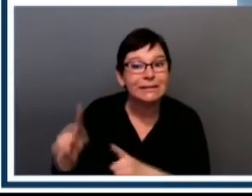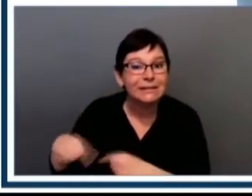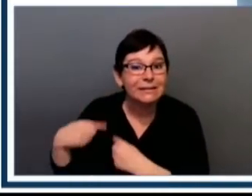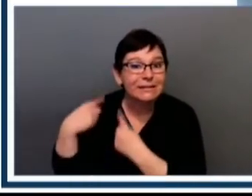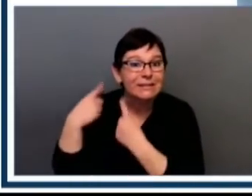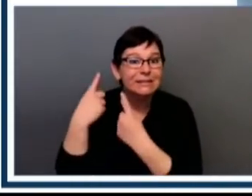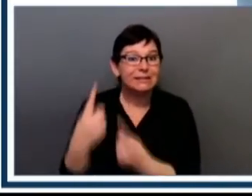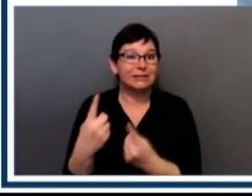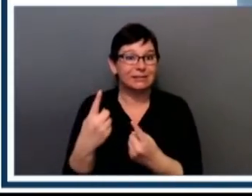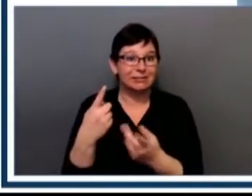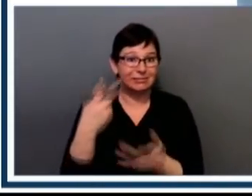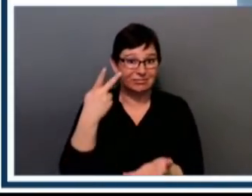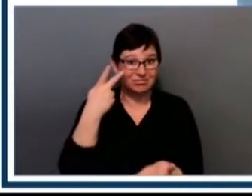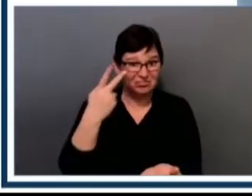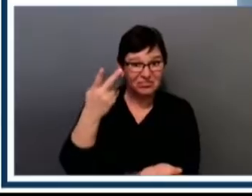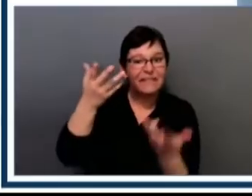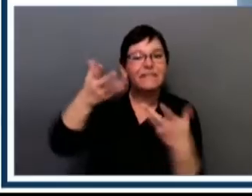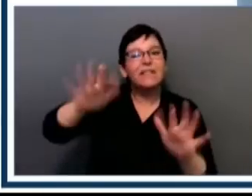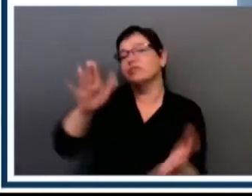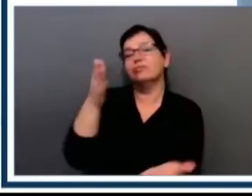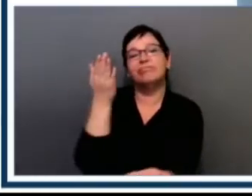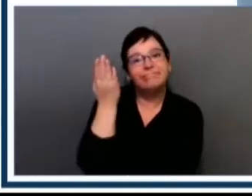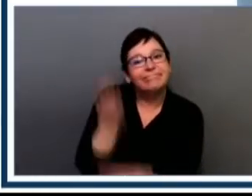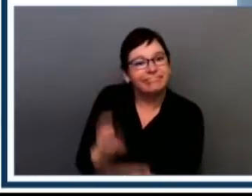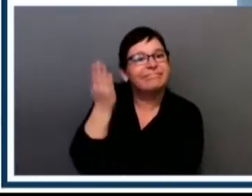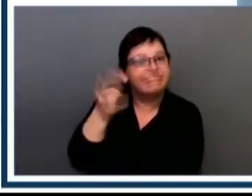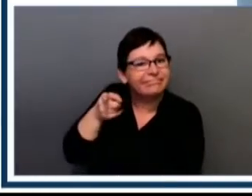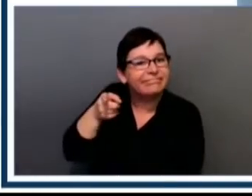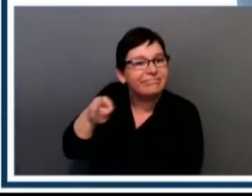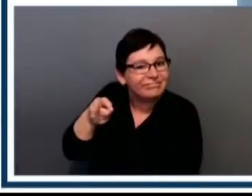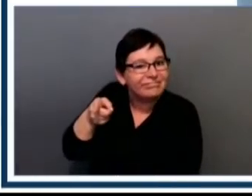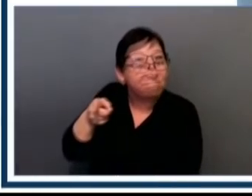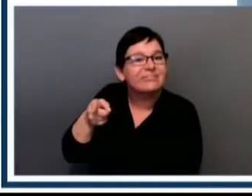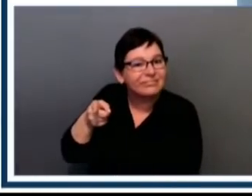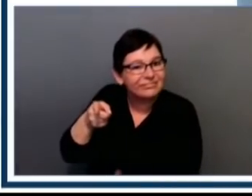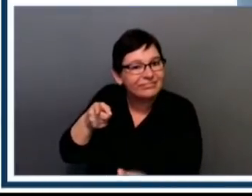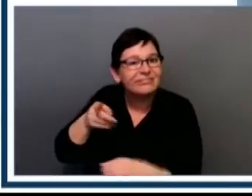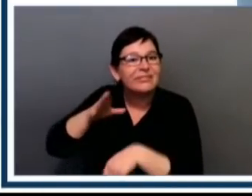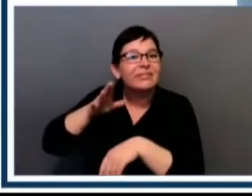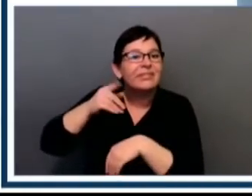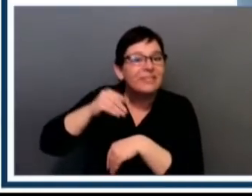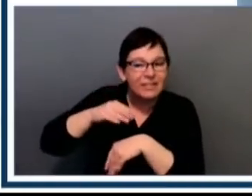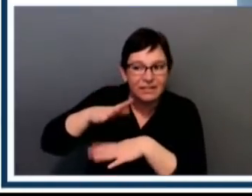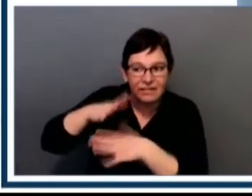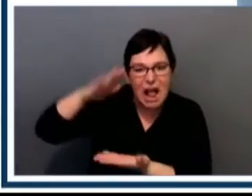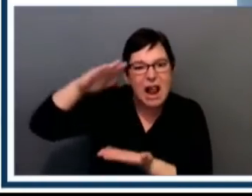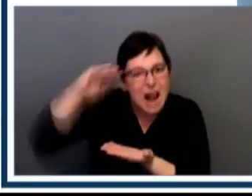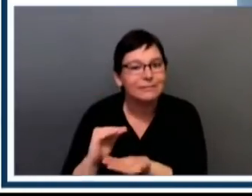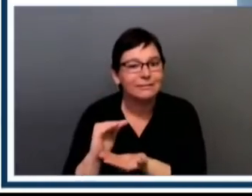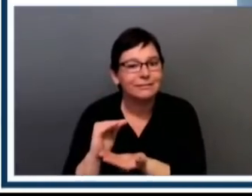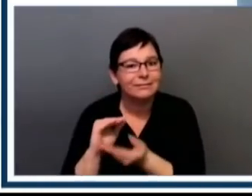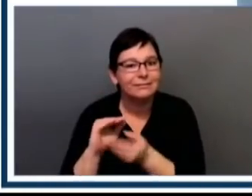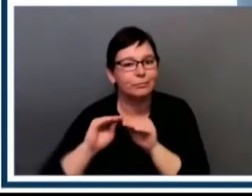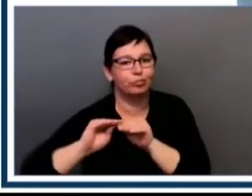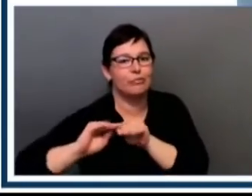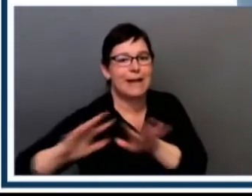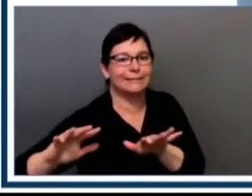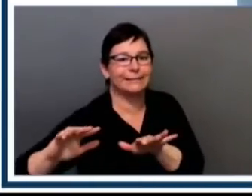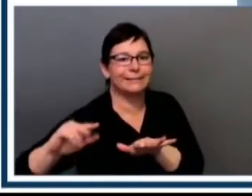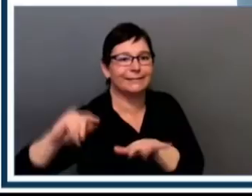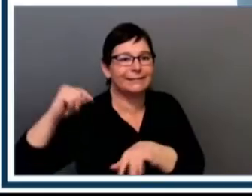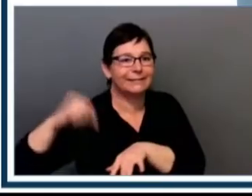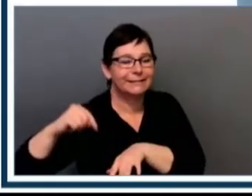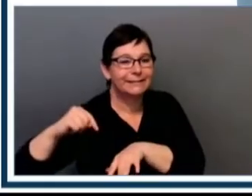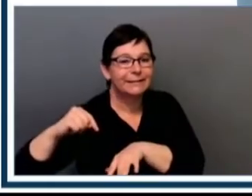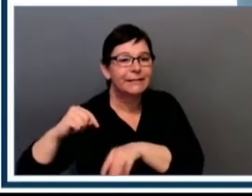play a critical role in limiting the transmission of the virus. If I'm infected, a mask properly worn really reduces